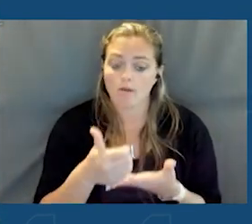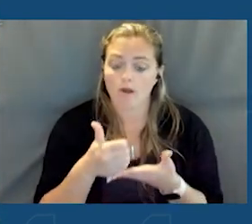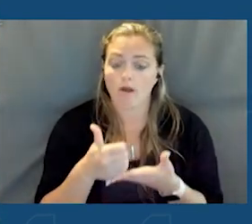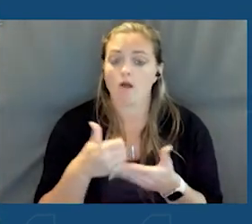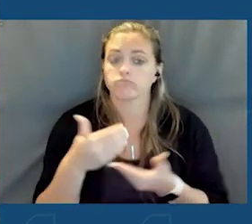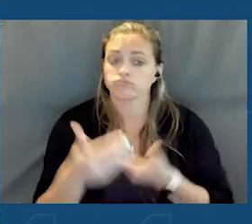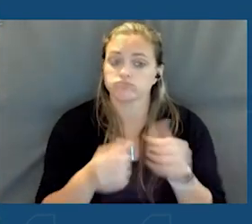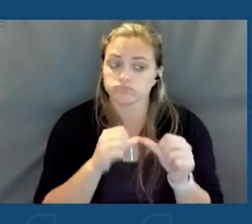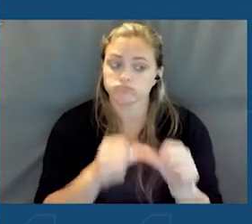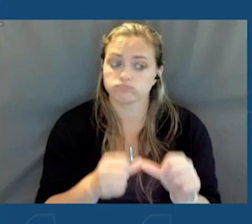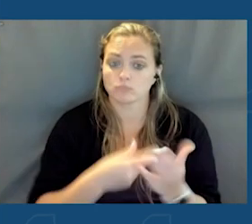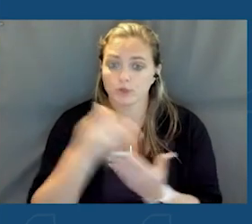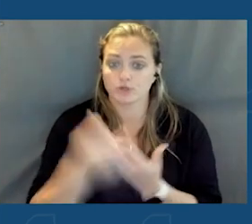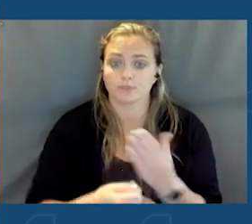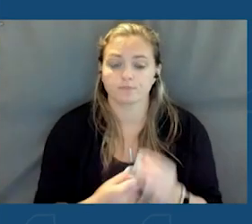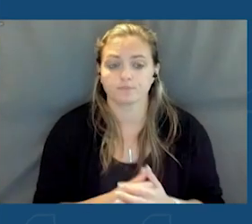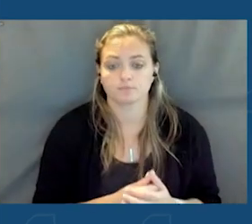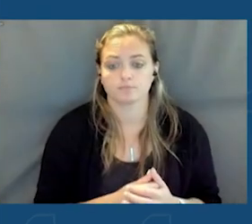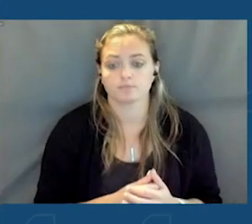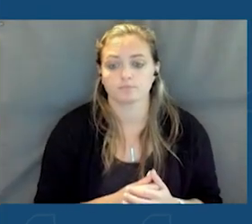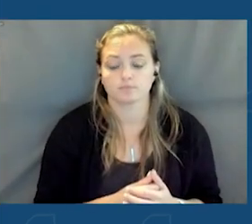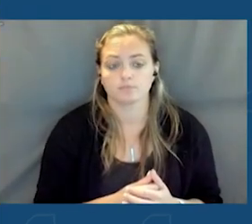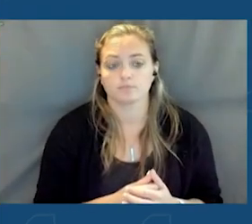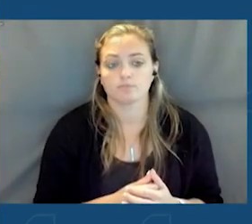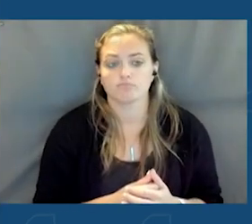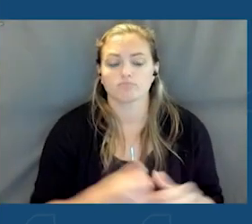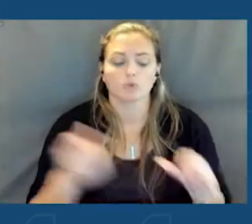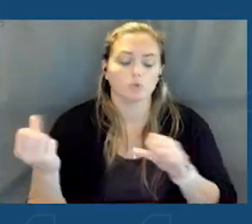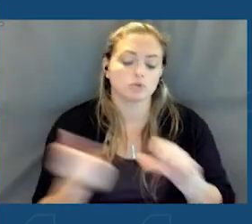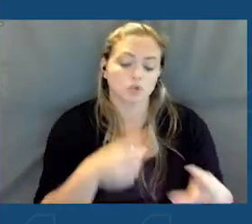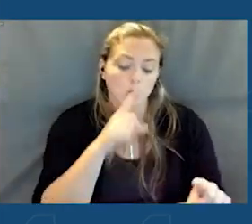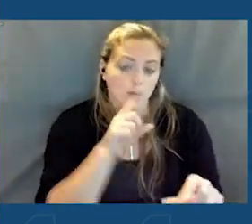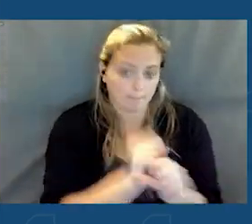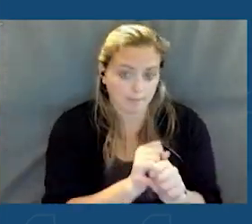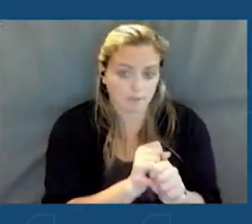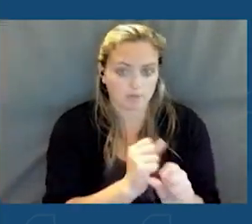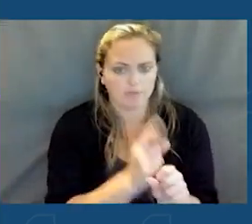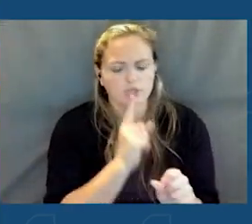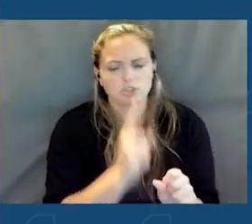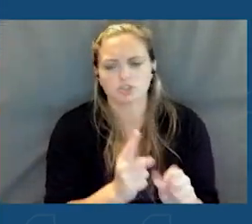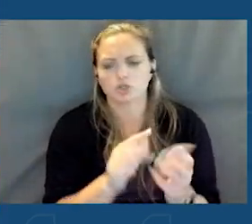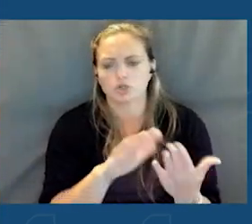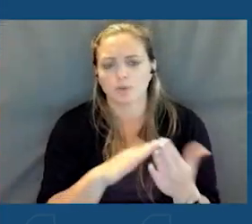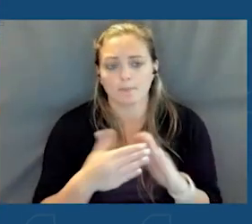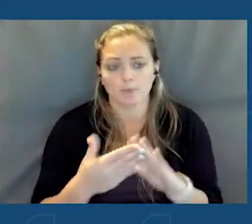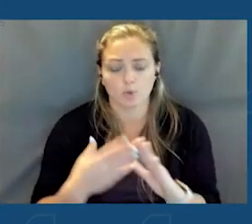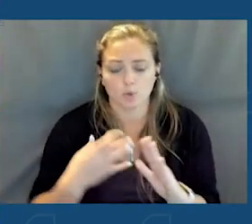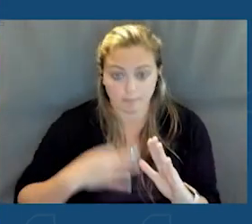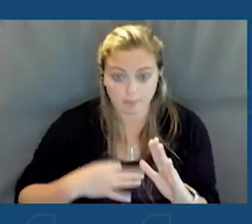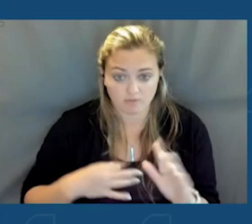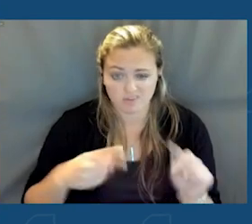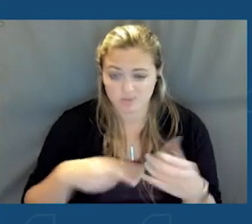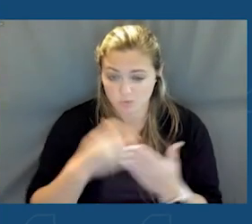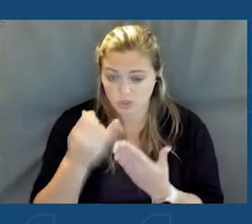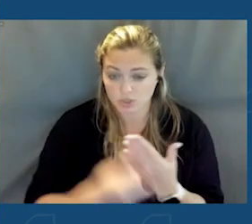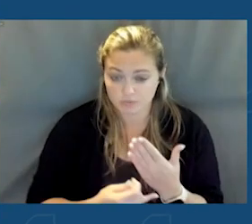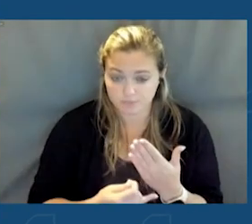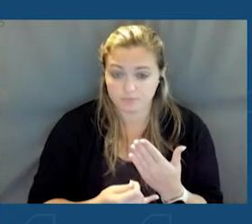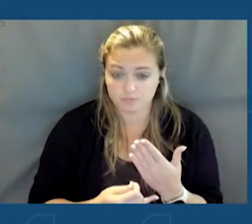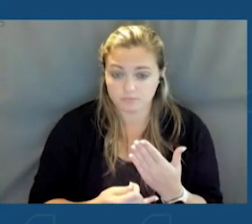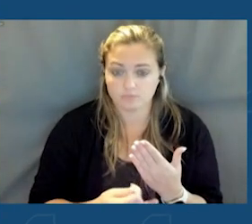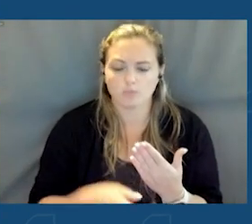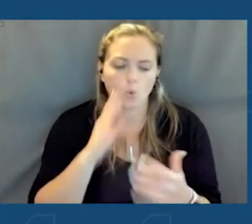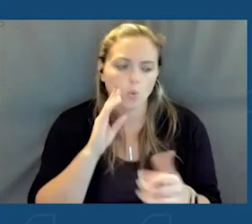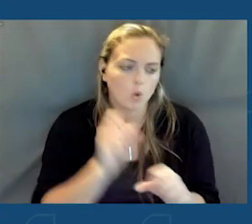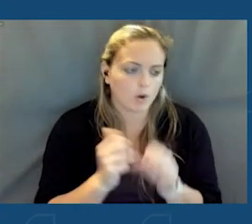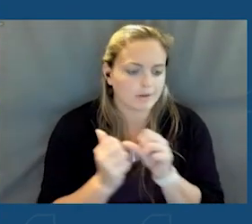forward. So with a strong commitment to ensure that the community benefits from this project, we'll work together